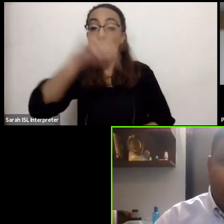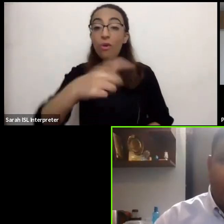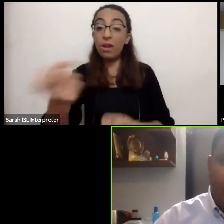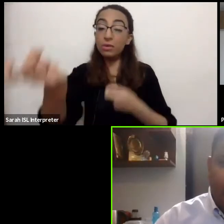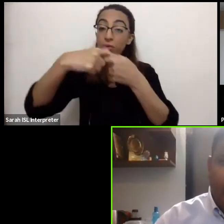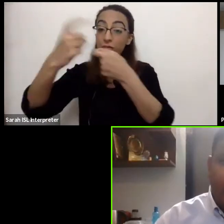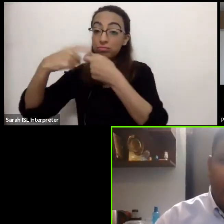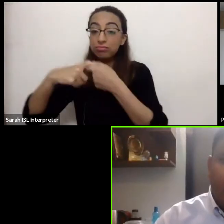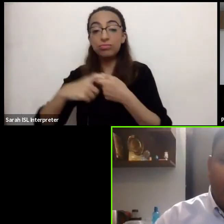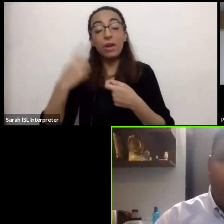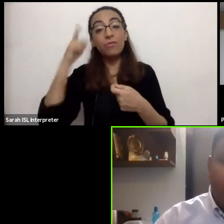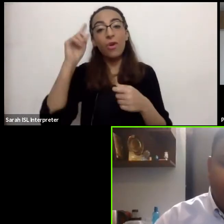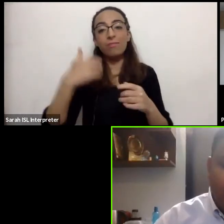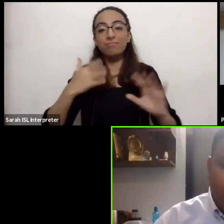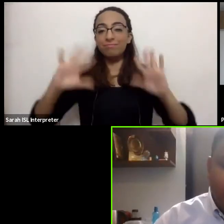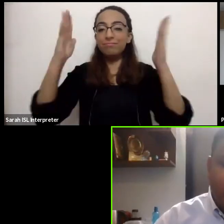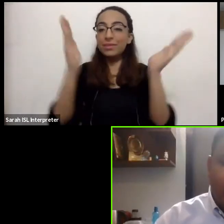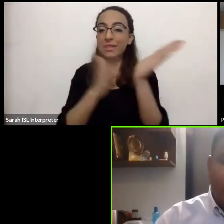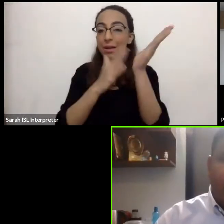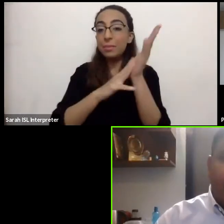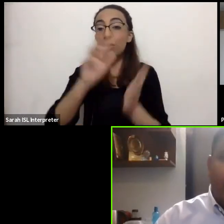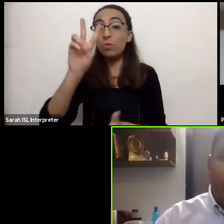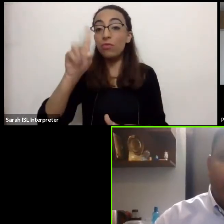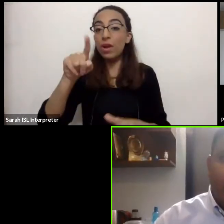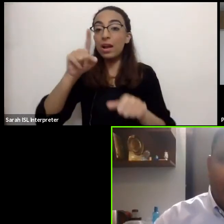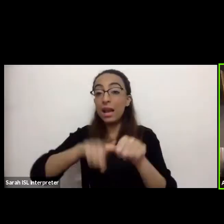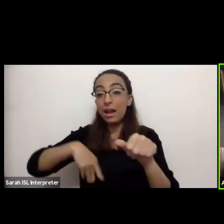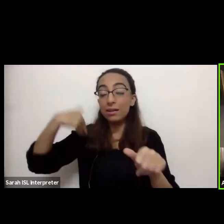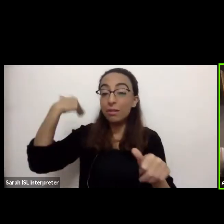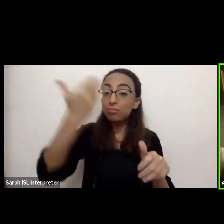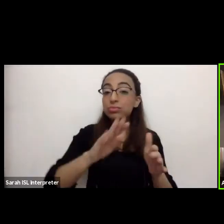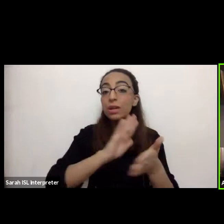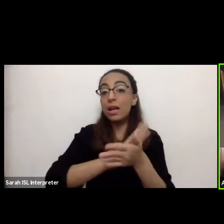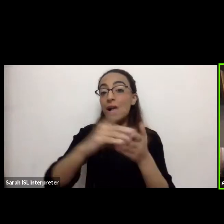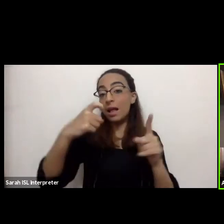us today to celebrate the 21st